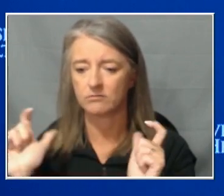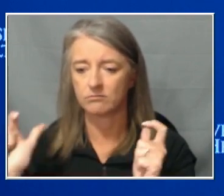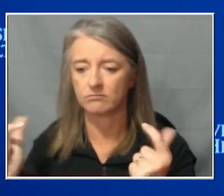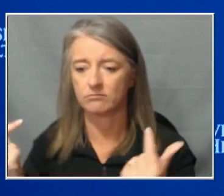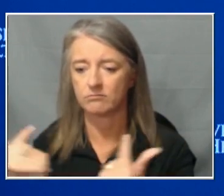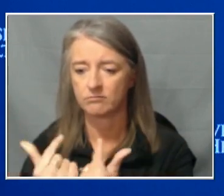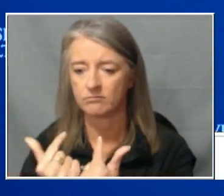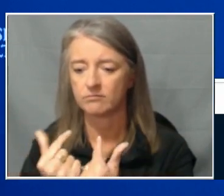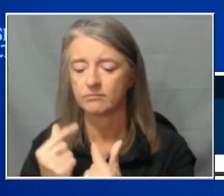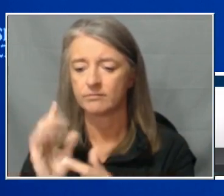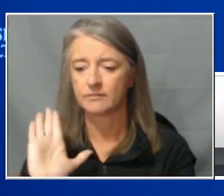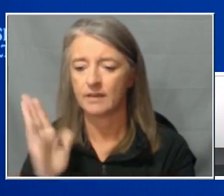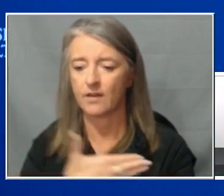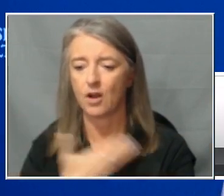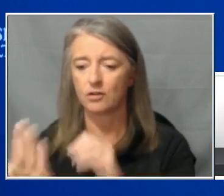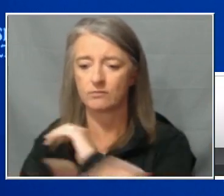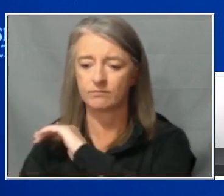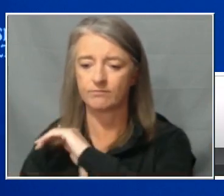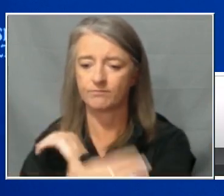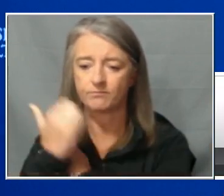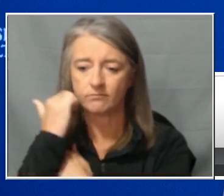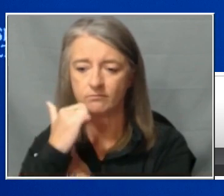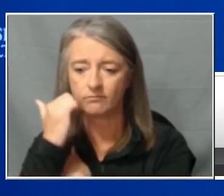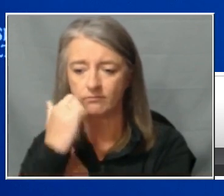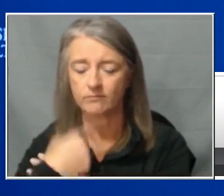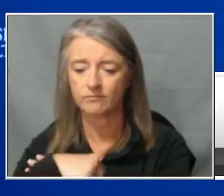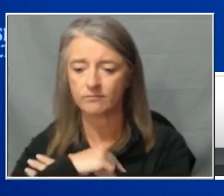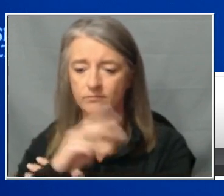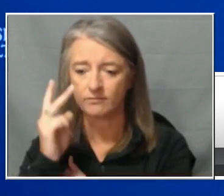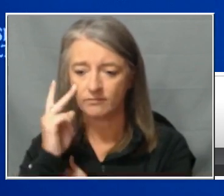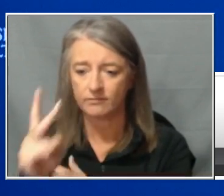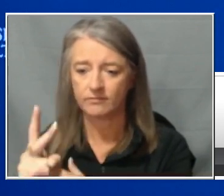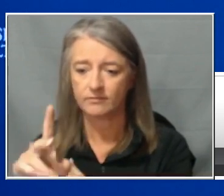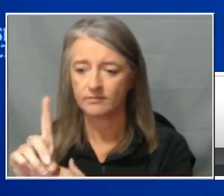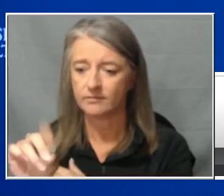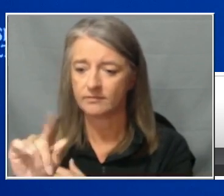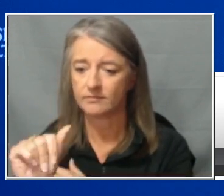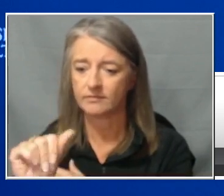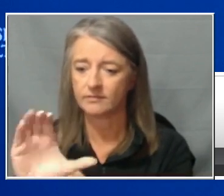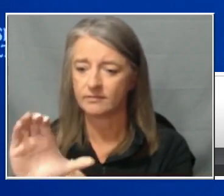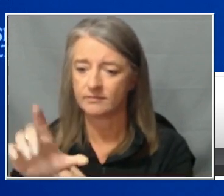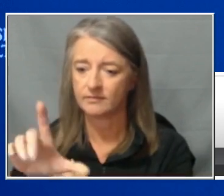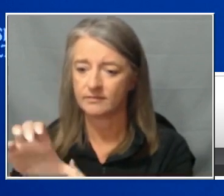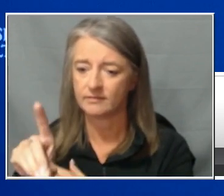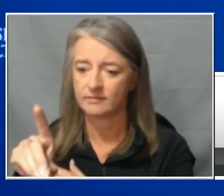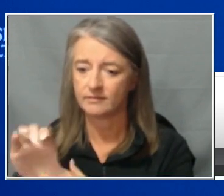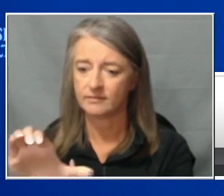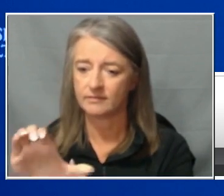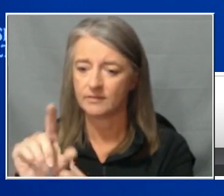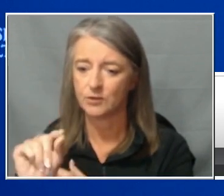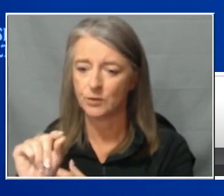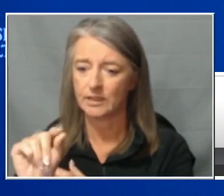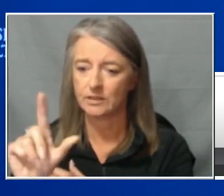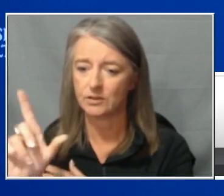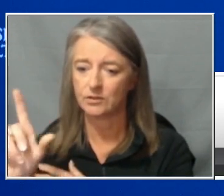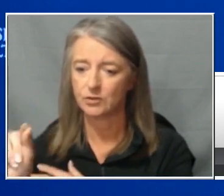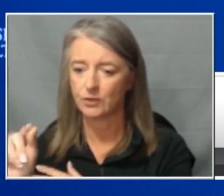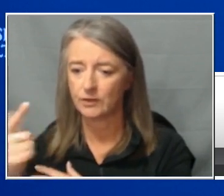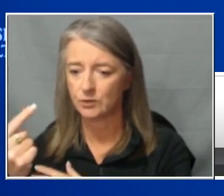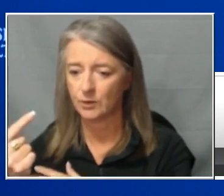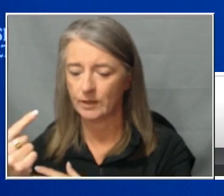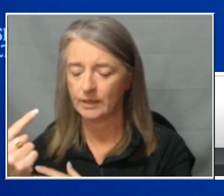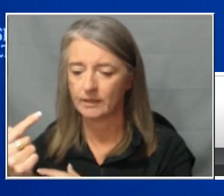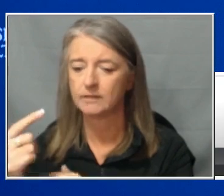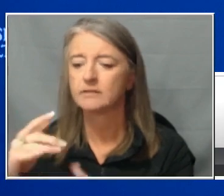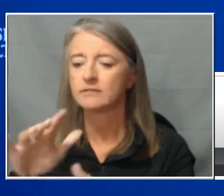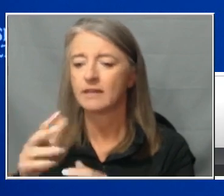of our country every day. What we have seen is this is data that the CDC released from 2020 to 2021, so it's a little